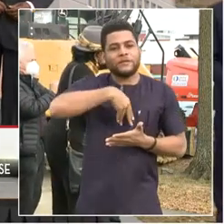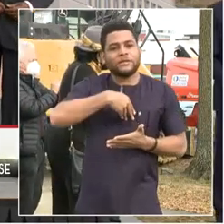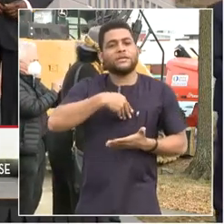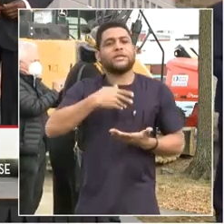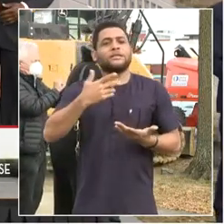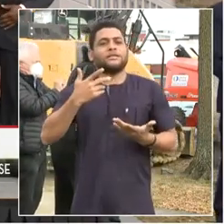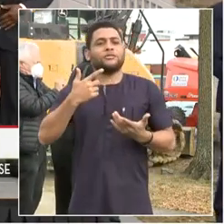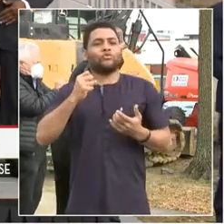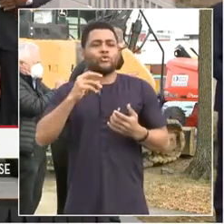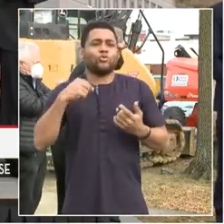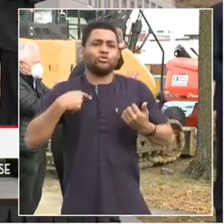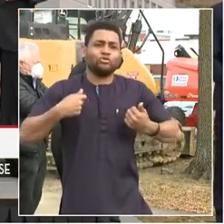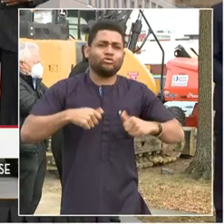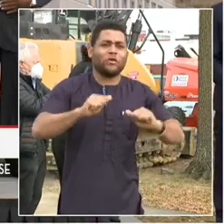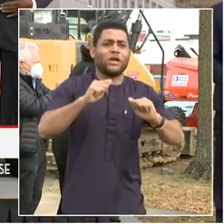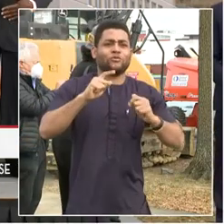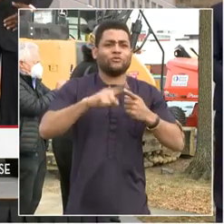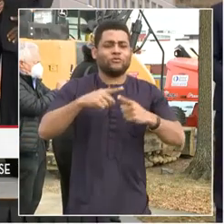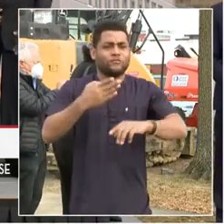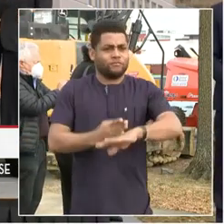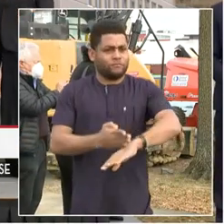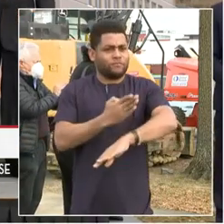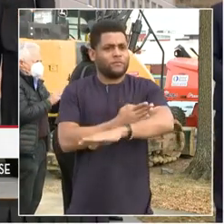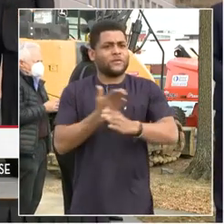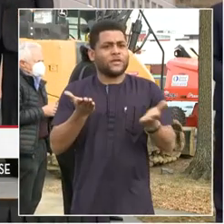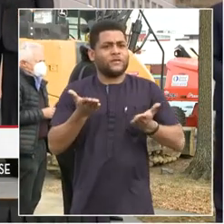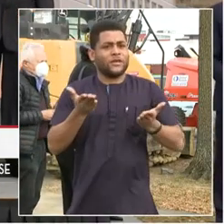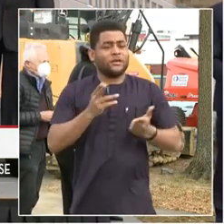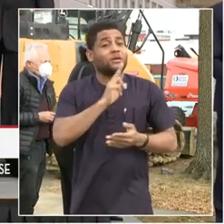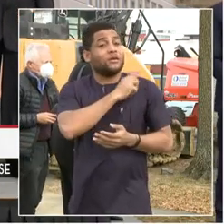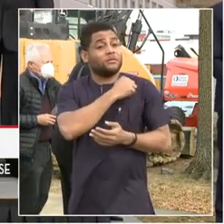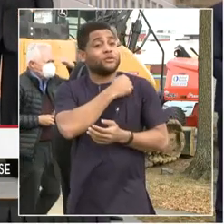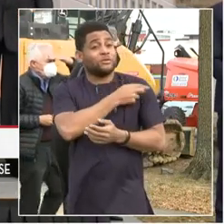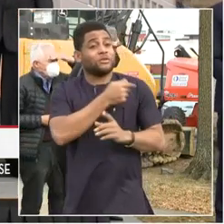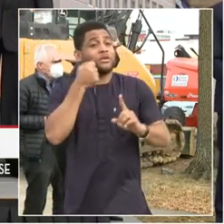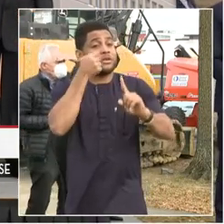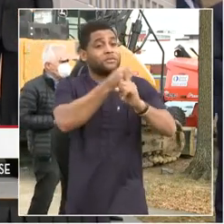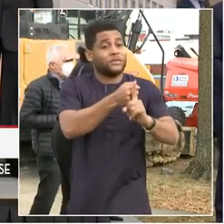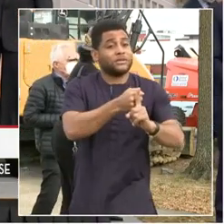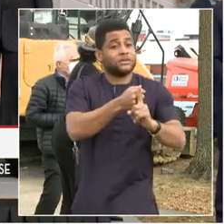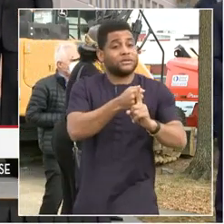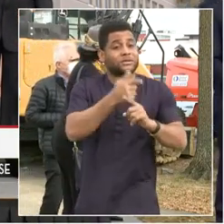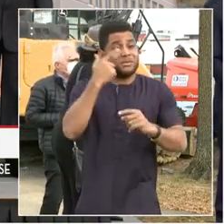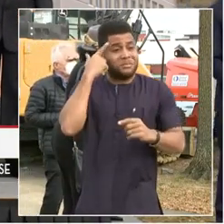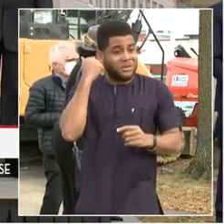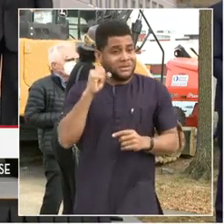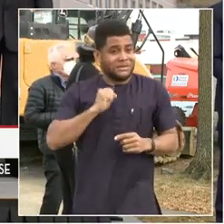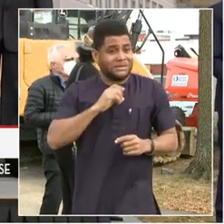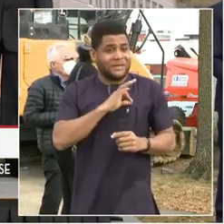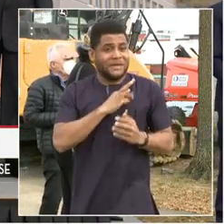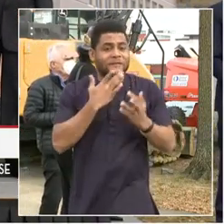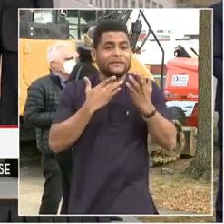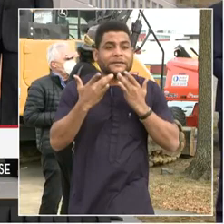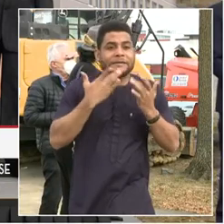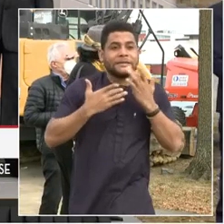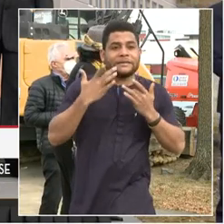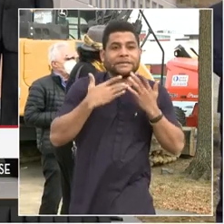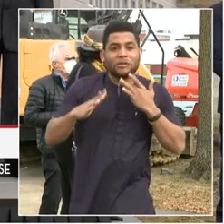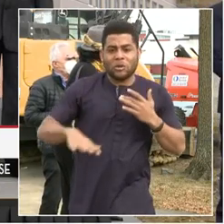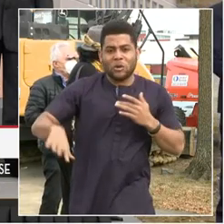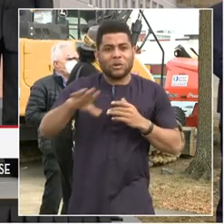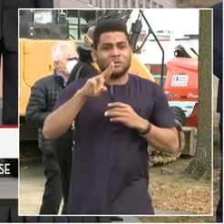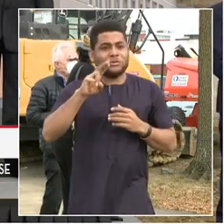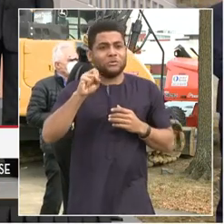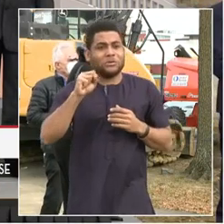those constraints. The hospital has also been impacted by staffing shortages. But we maintain and